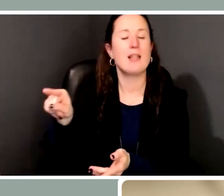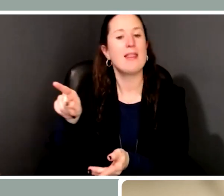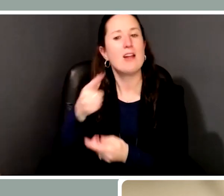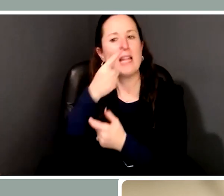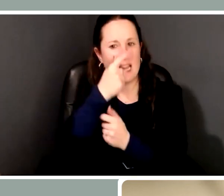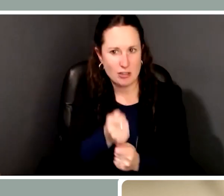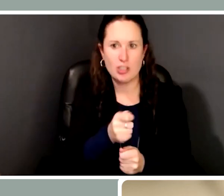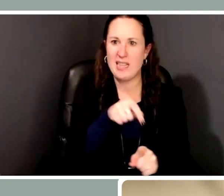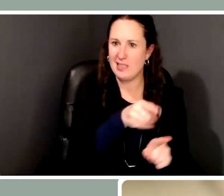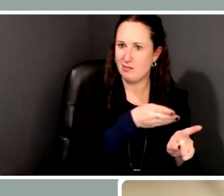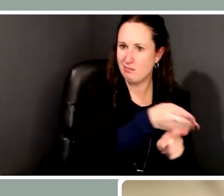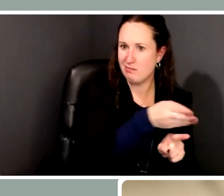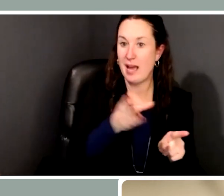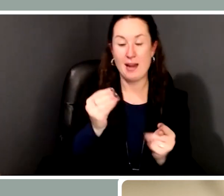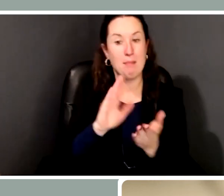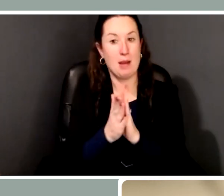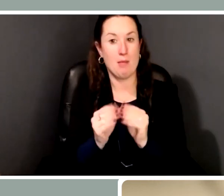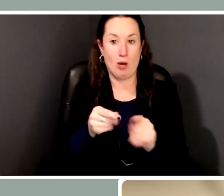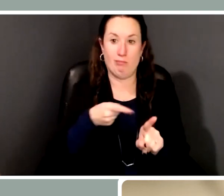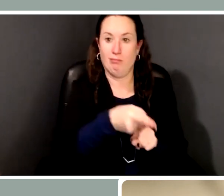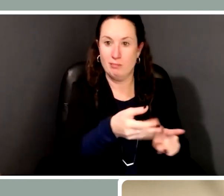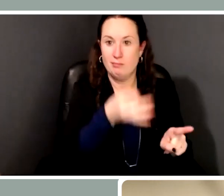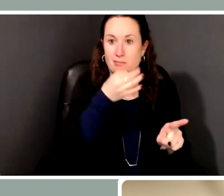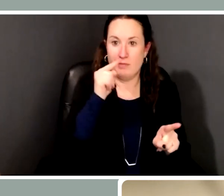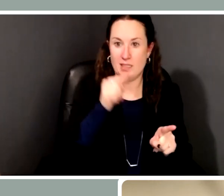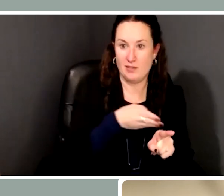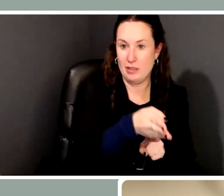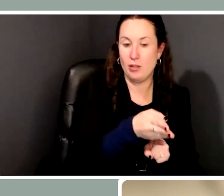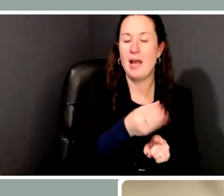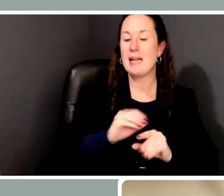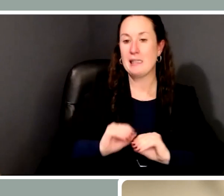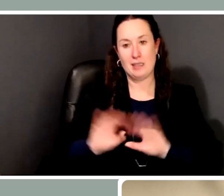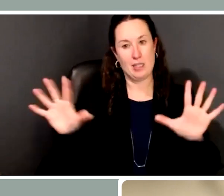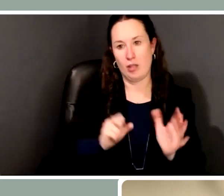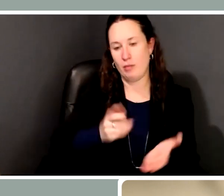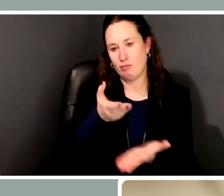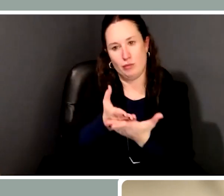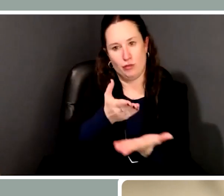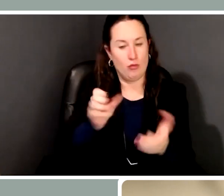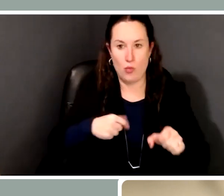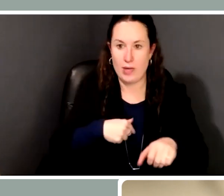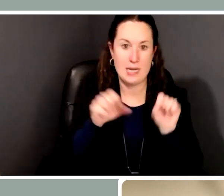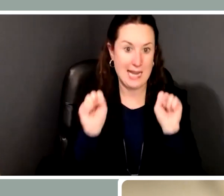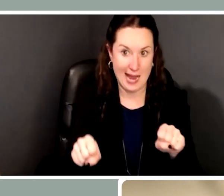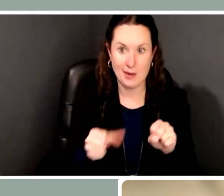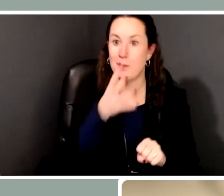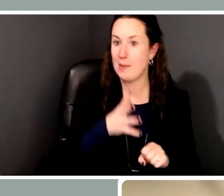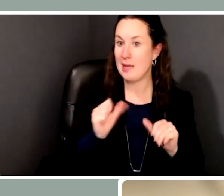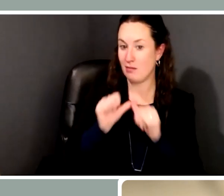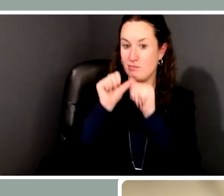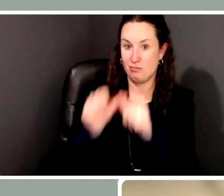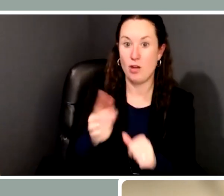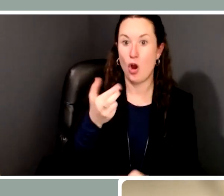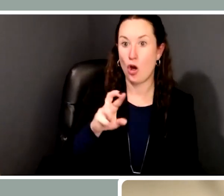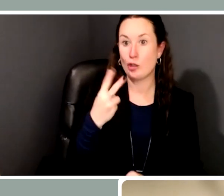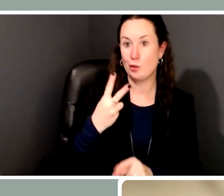in this and who specialize in this. And what it's proven to me is that clearly we can do it and women can stay on HER2 targeted